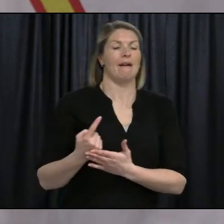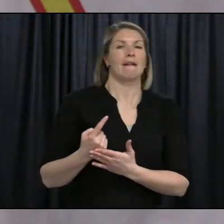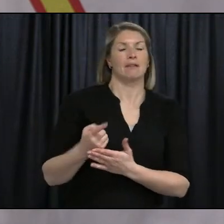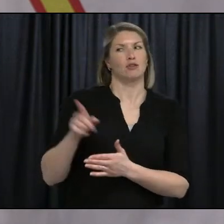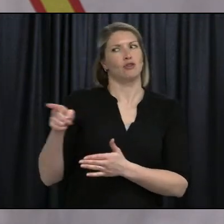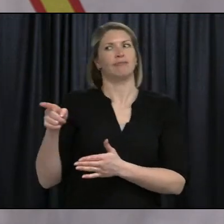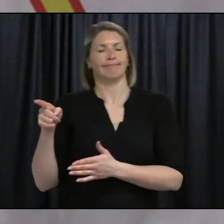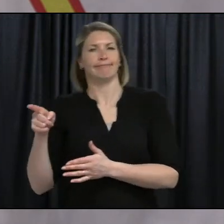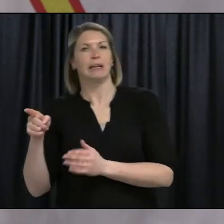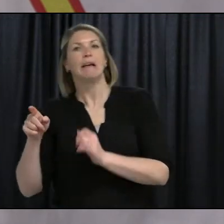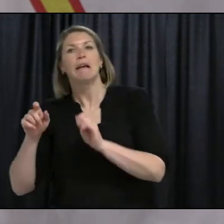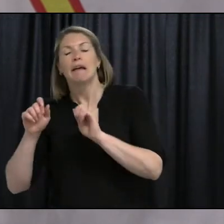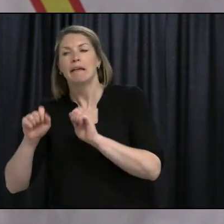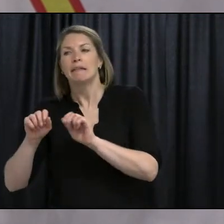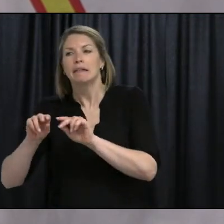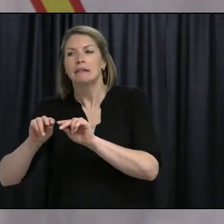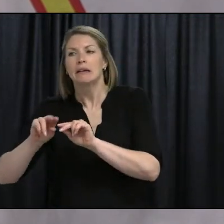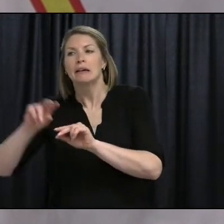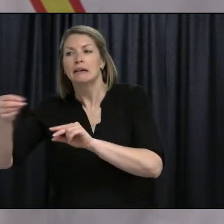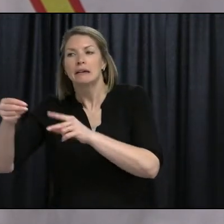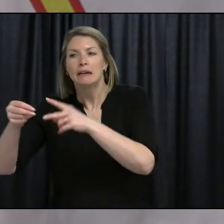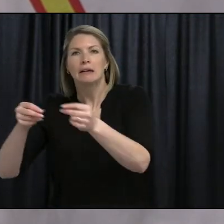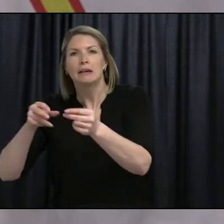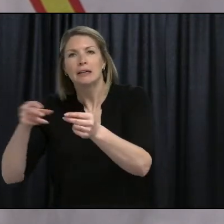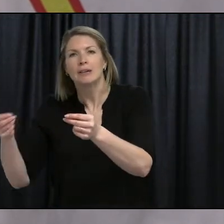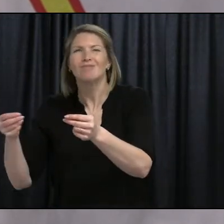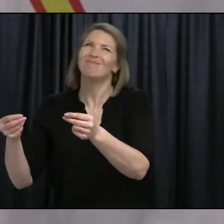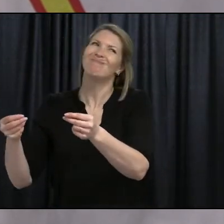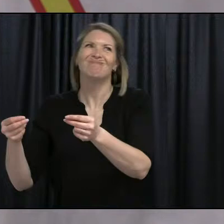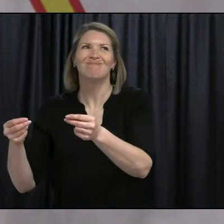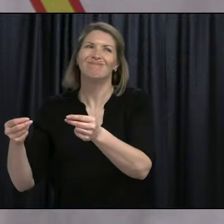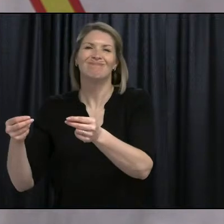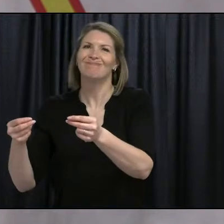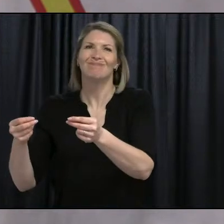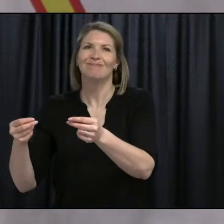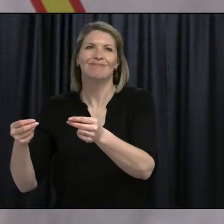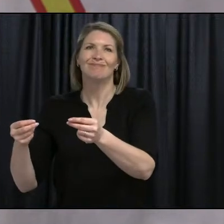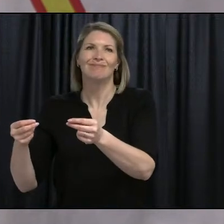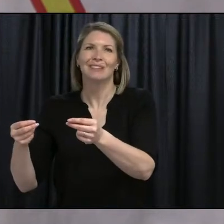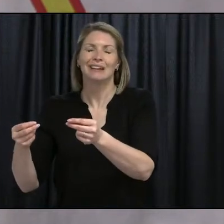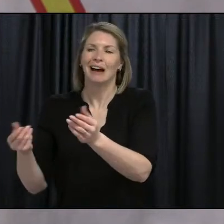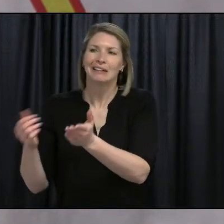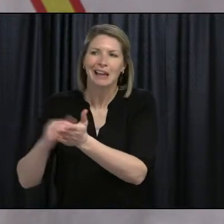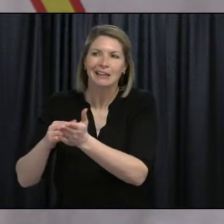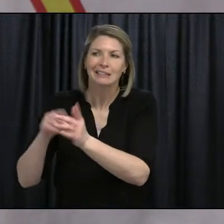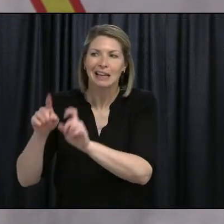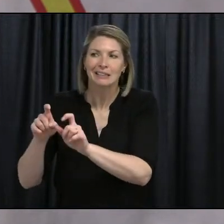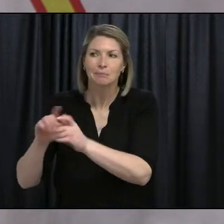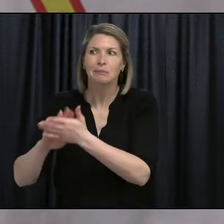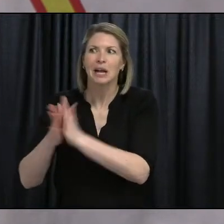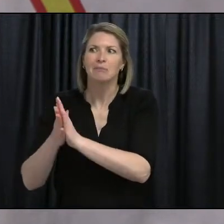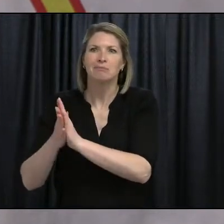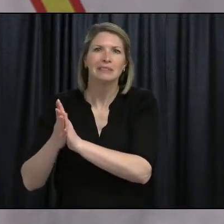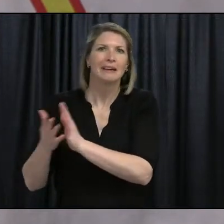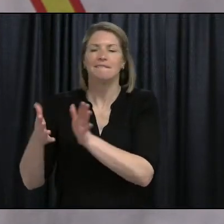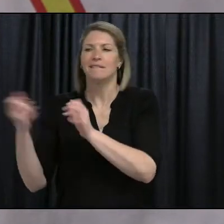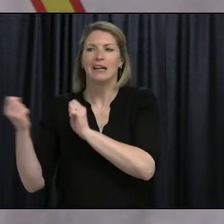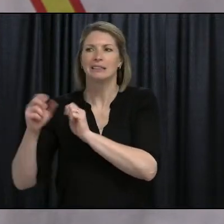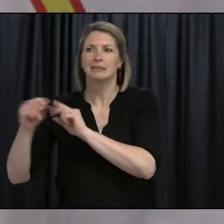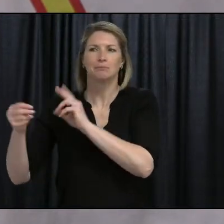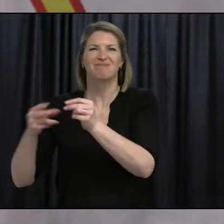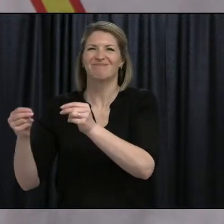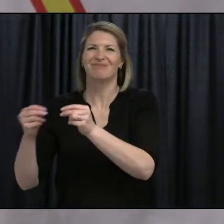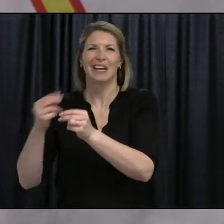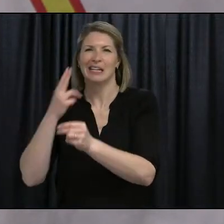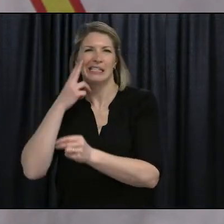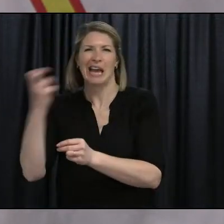worker developing a high enough viral load on day 7 to be tested and to become contagious, I